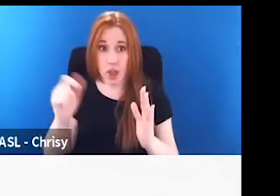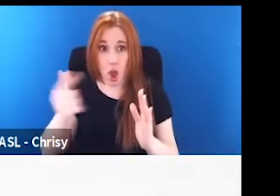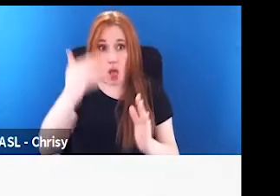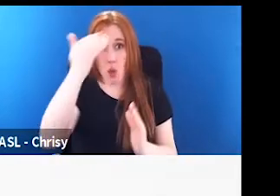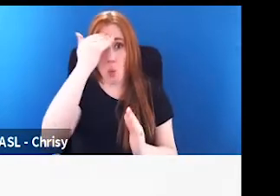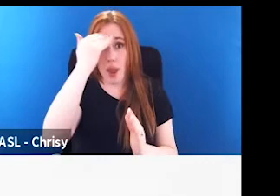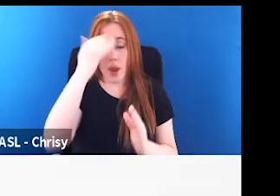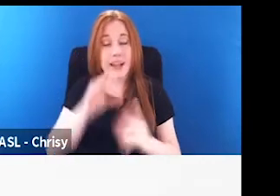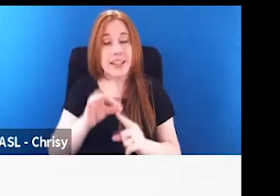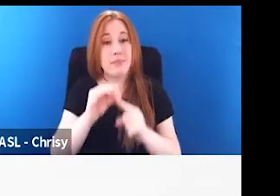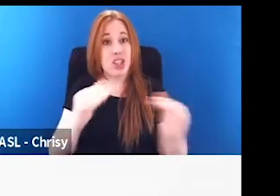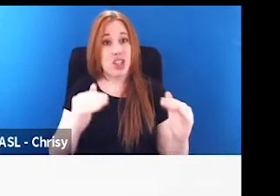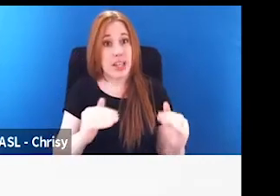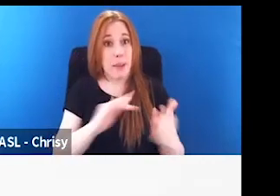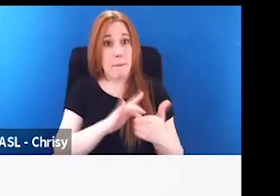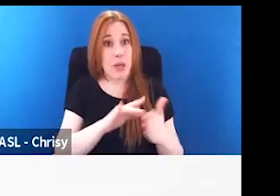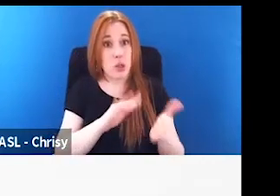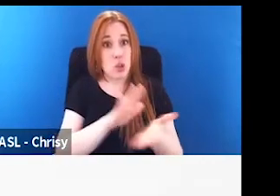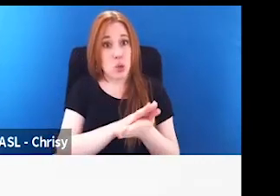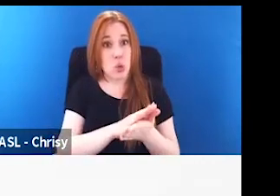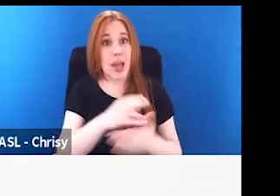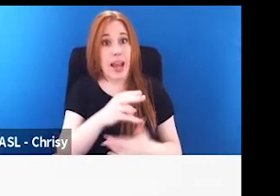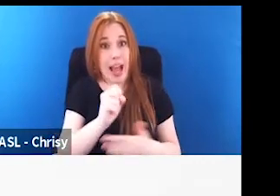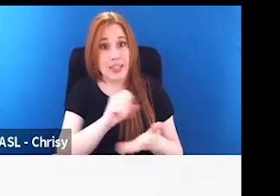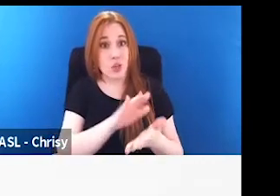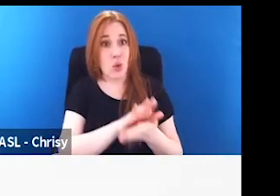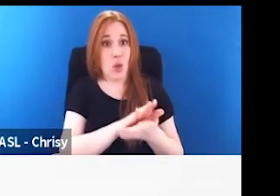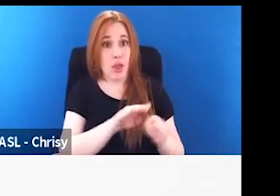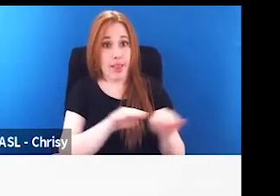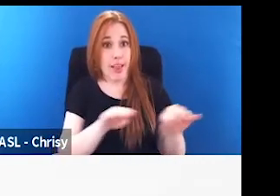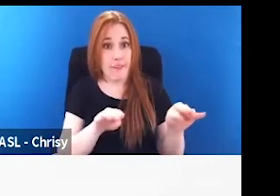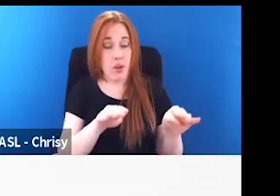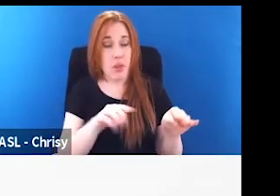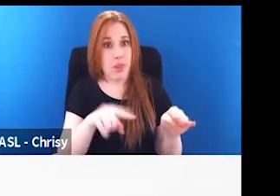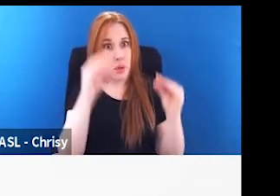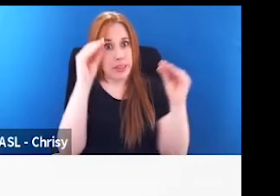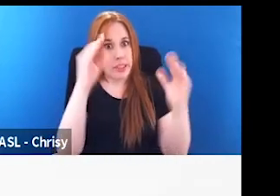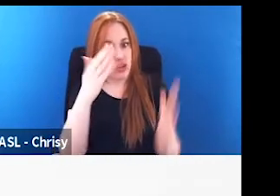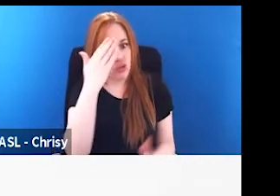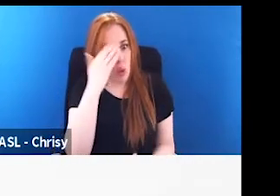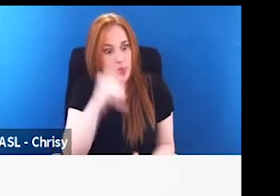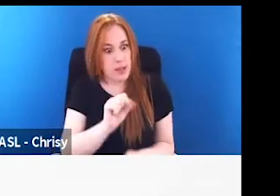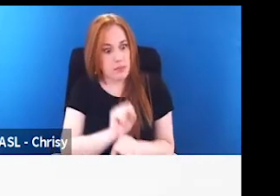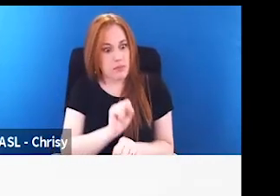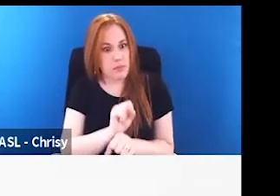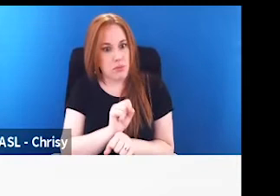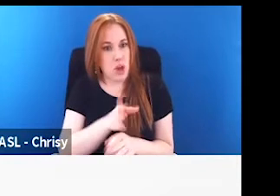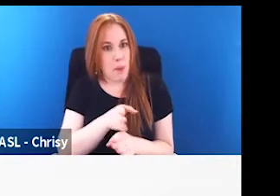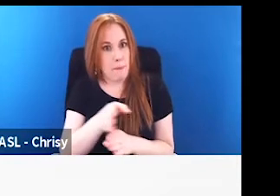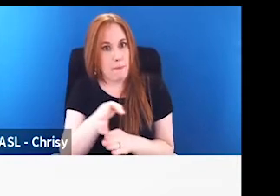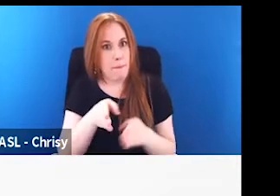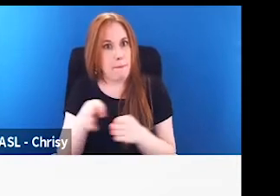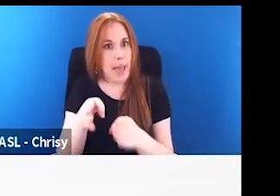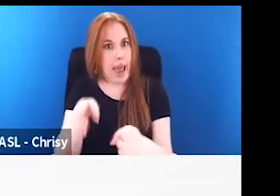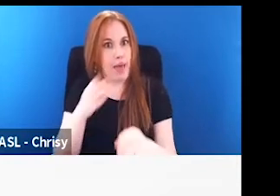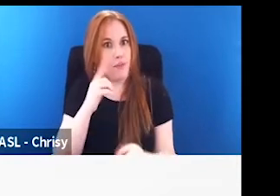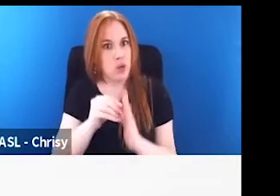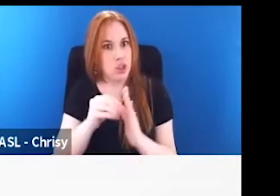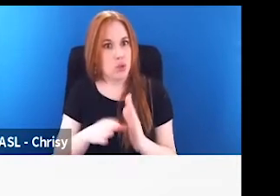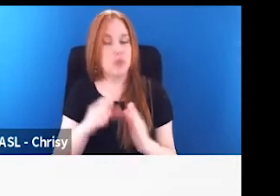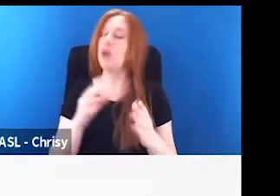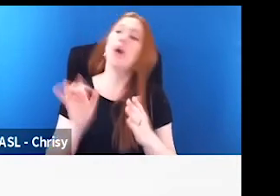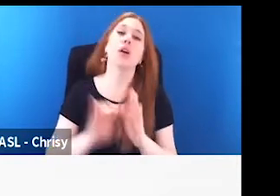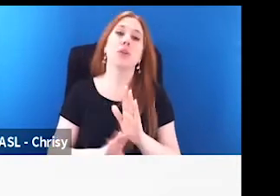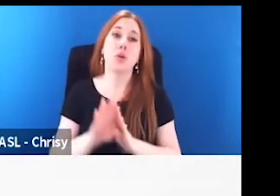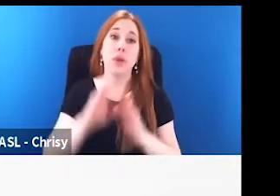at the junior high and high school level, that the educators are aware that this is a career path for their students. We also are going to create awareness to